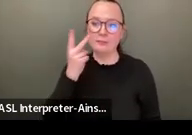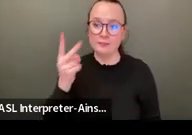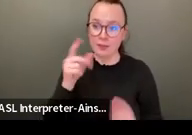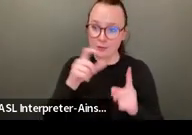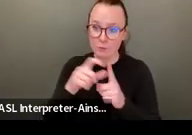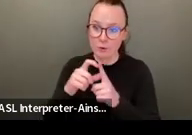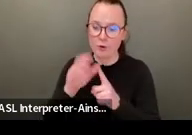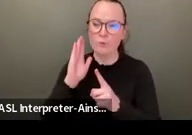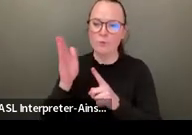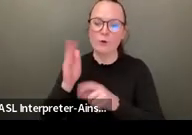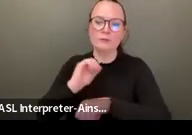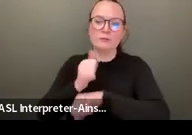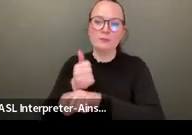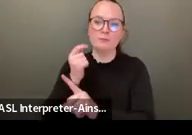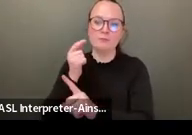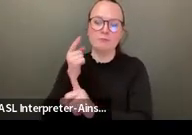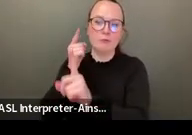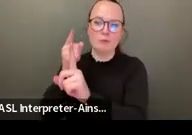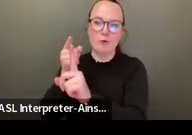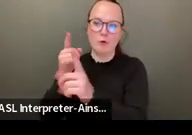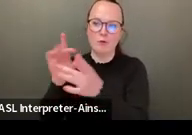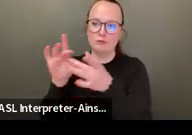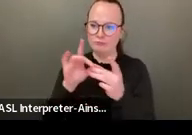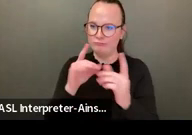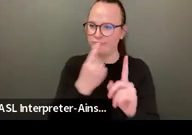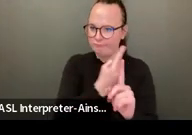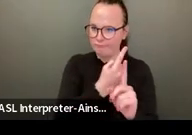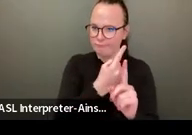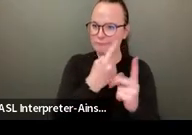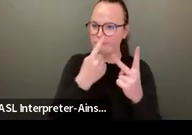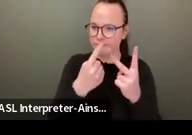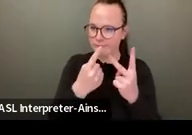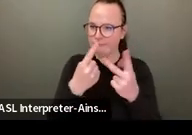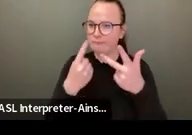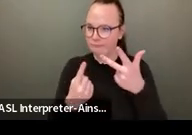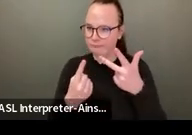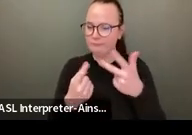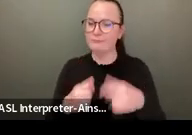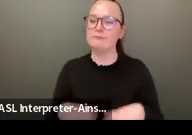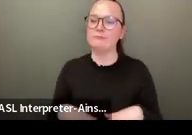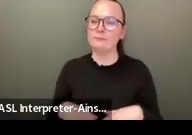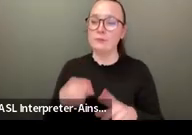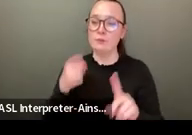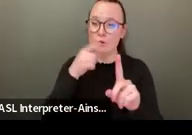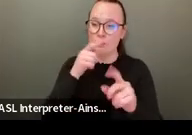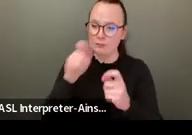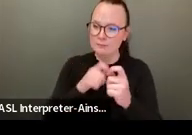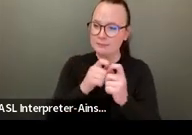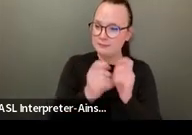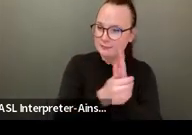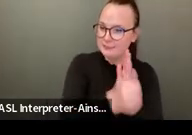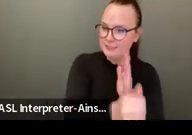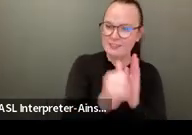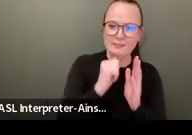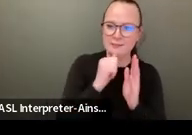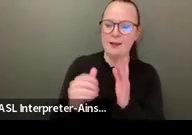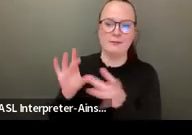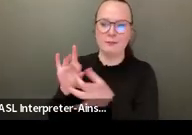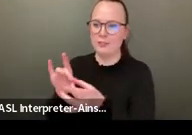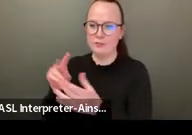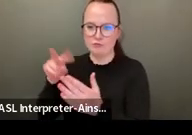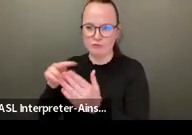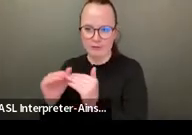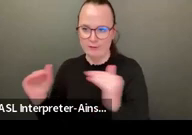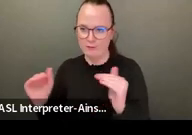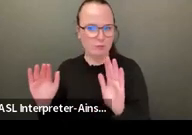in. So your goals are skill specific, right? Not reading level specific. So here we have a goal